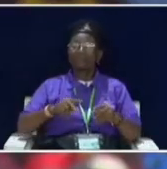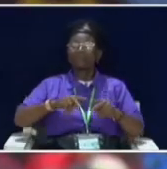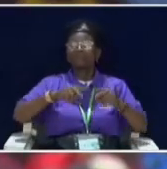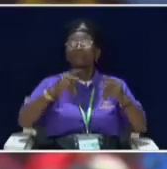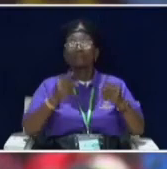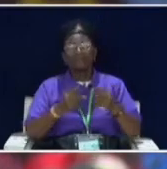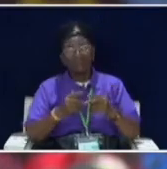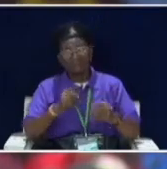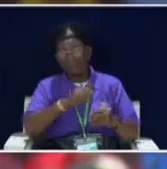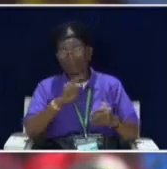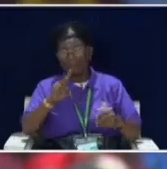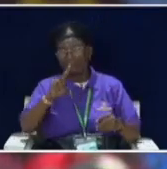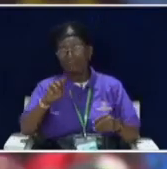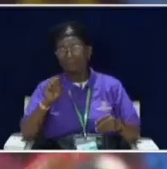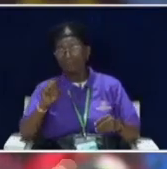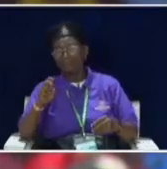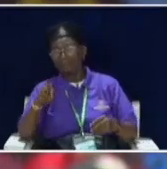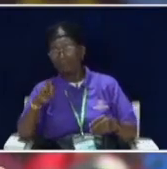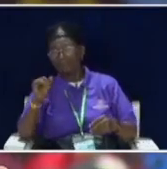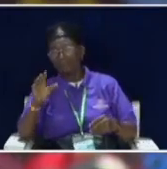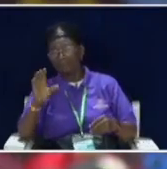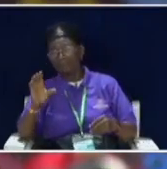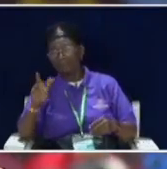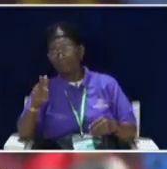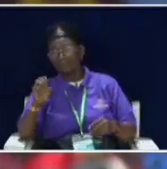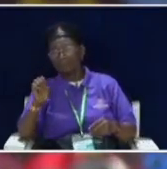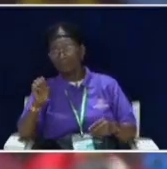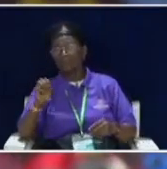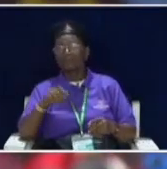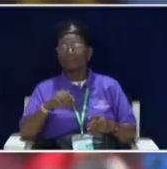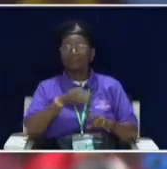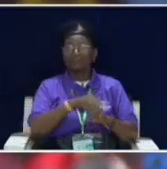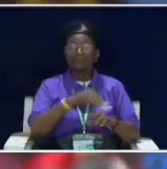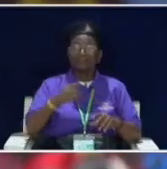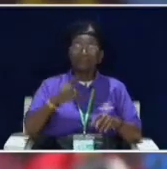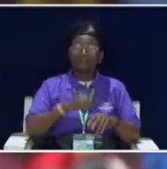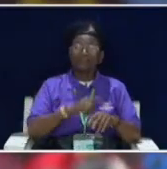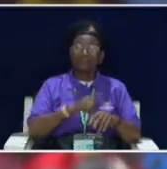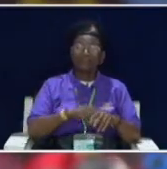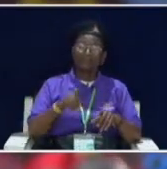lekan. So we had a choice.